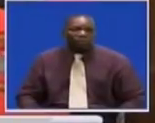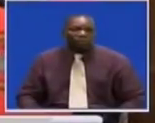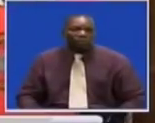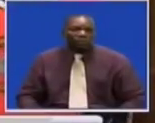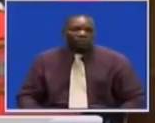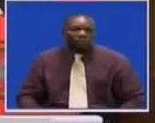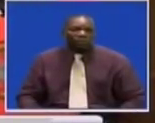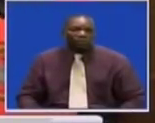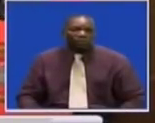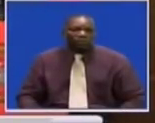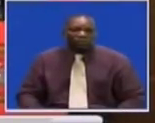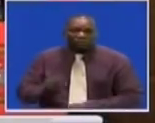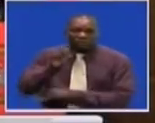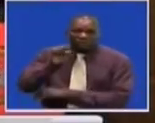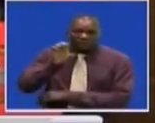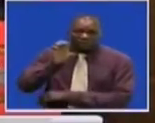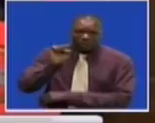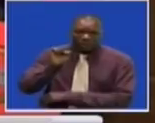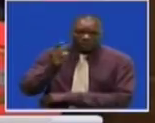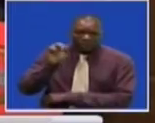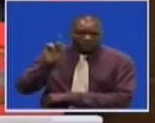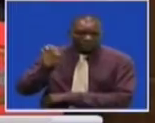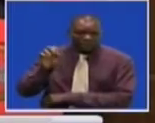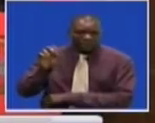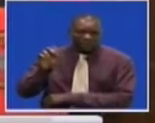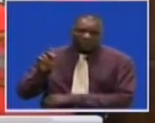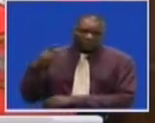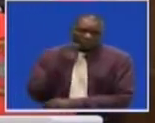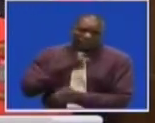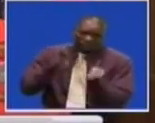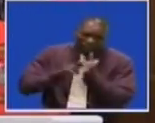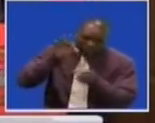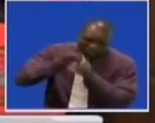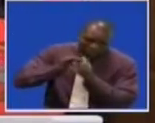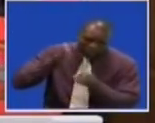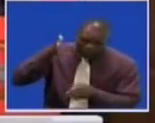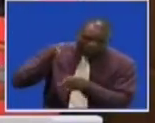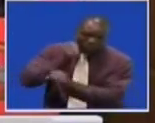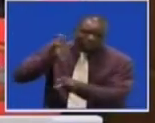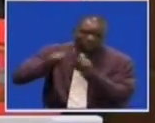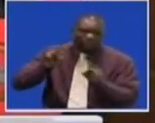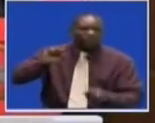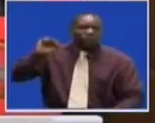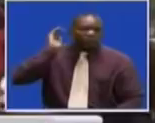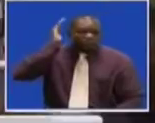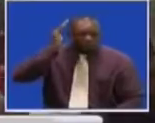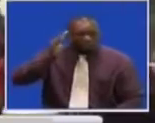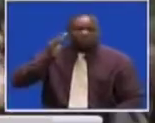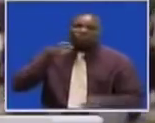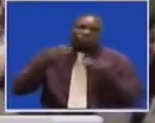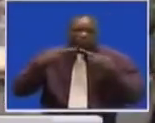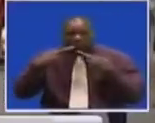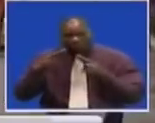The United Party for National Development has scooped the Sesheke parliamentary by-election, but the PF says it will petition the